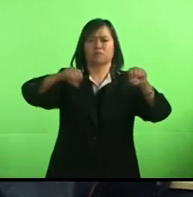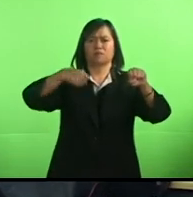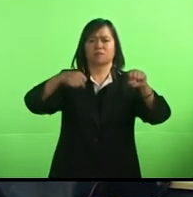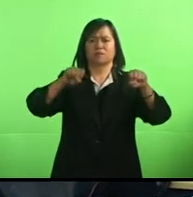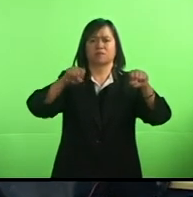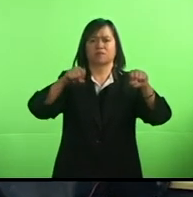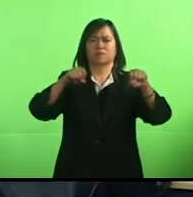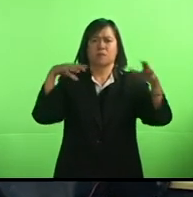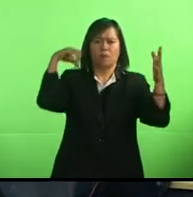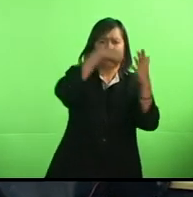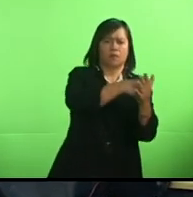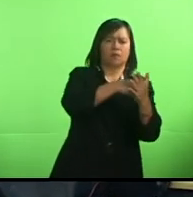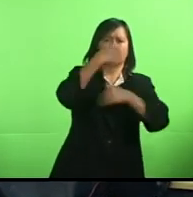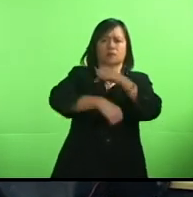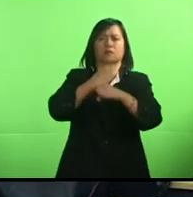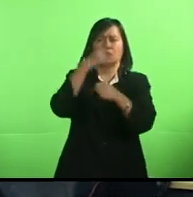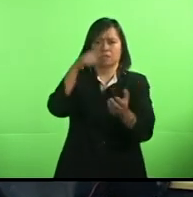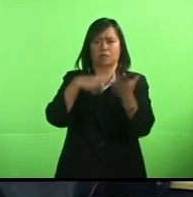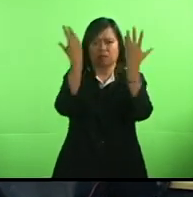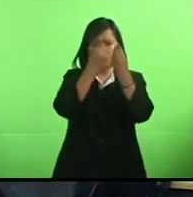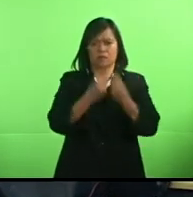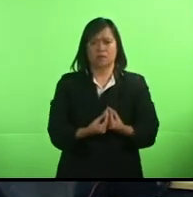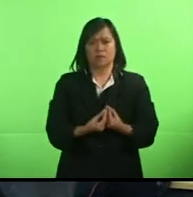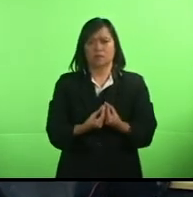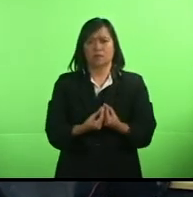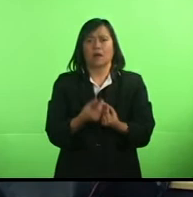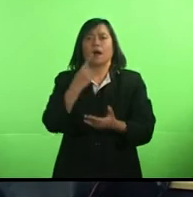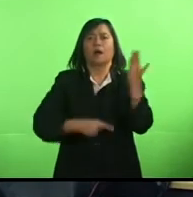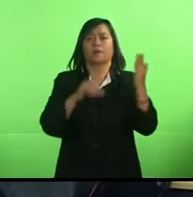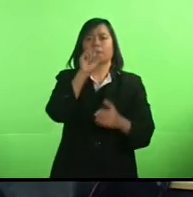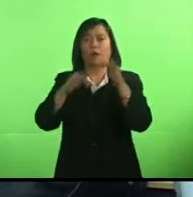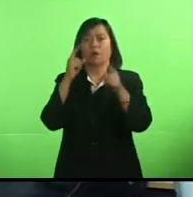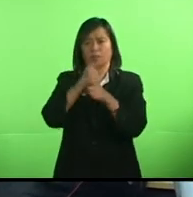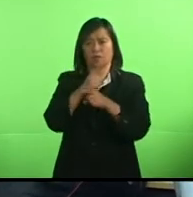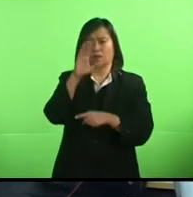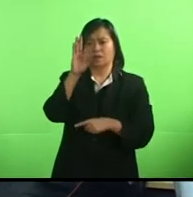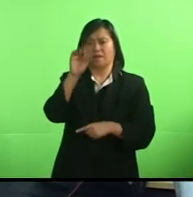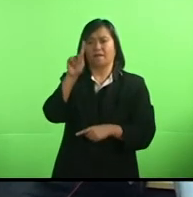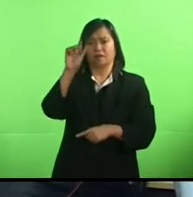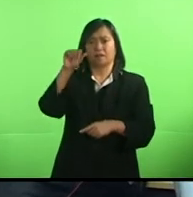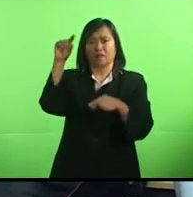motorcycle fatalities for this year. Okay. Now, what is the scope then?